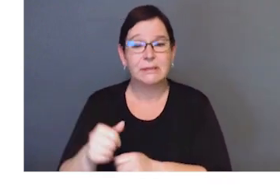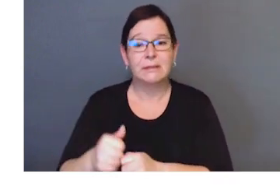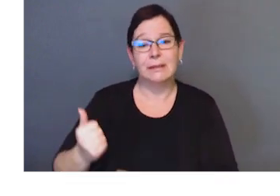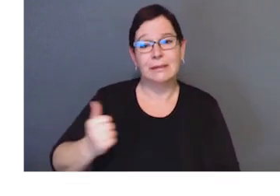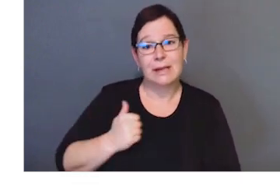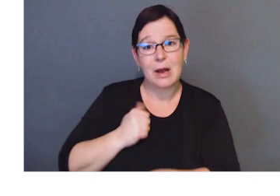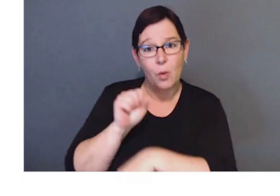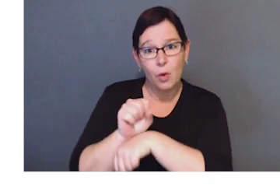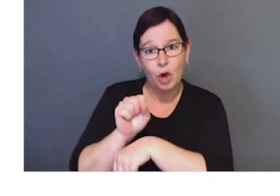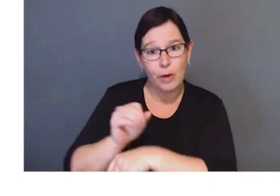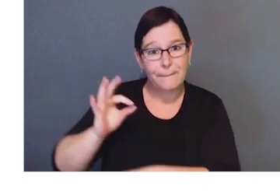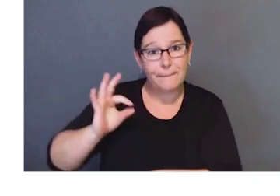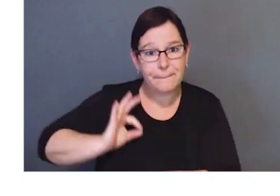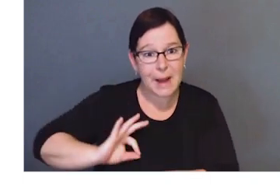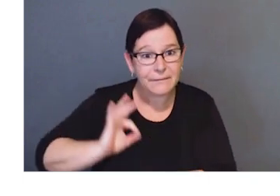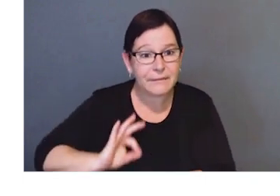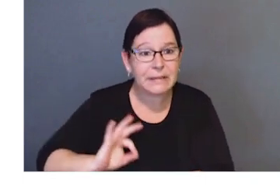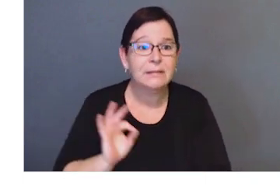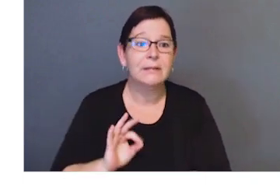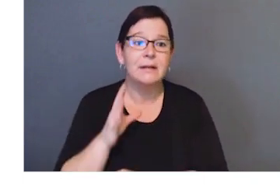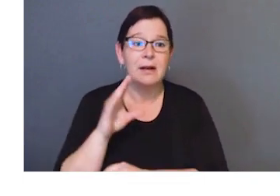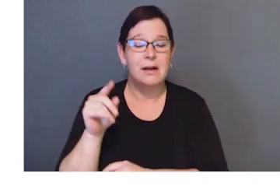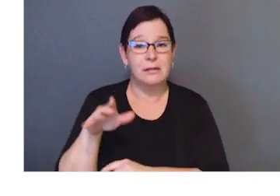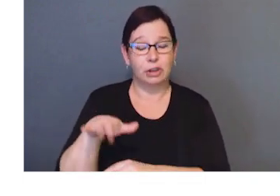and the Child Disability Benefit.